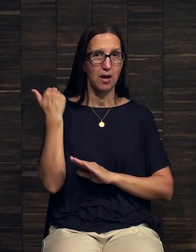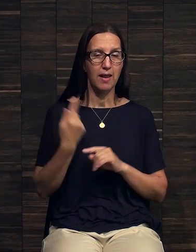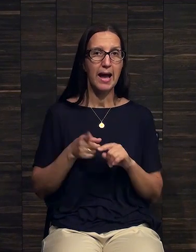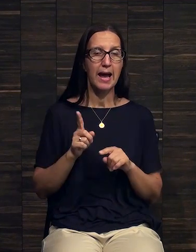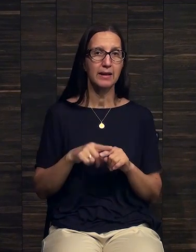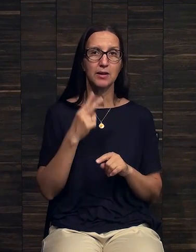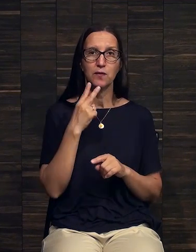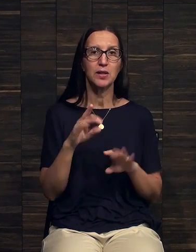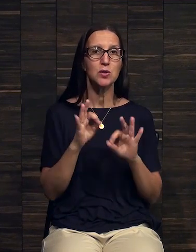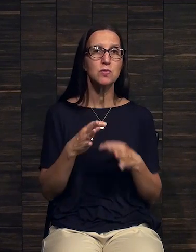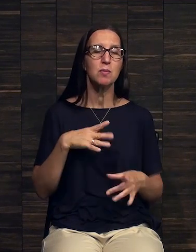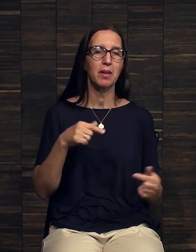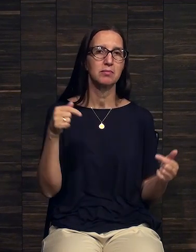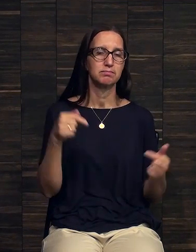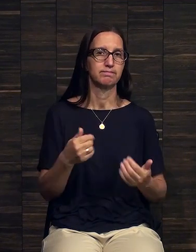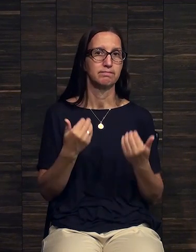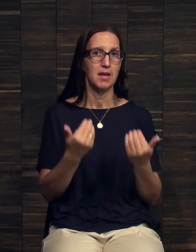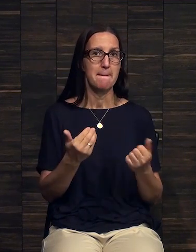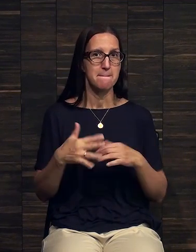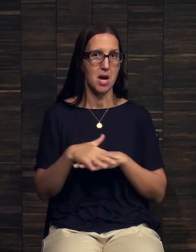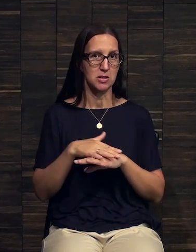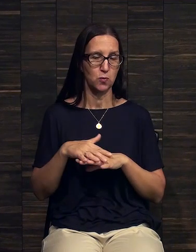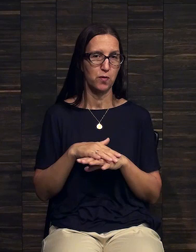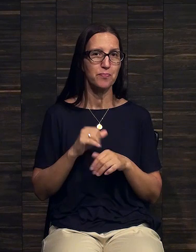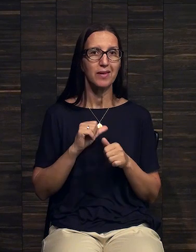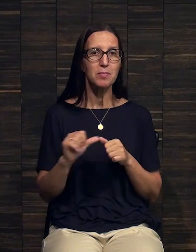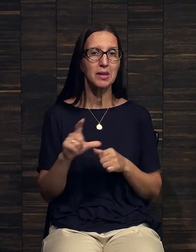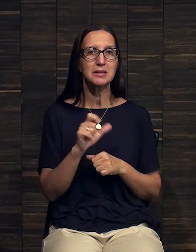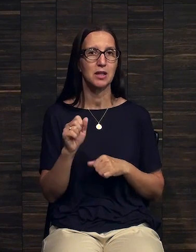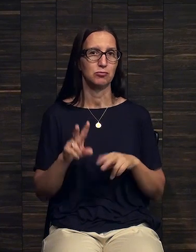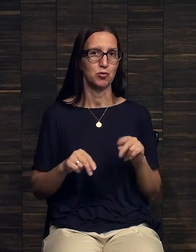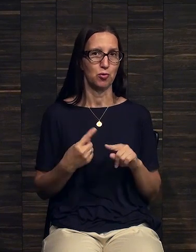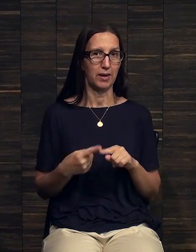beginning, it used to be a mass scale art.